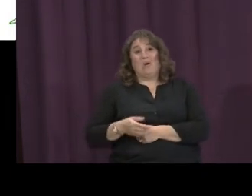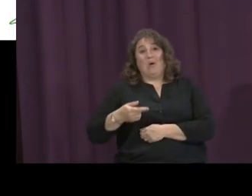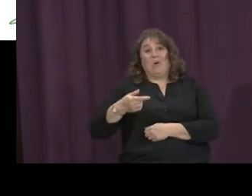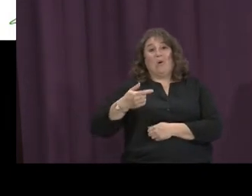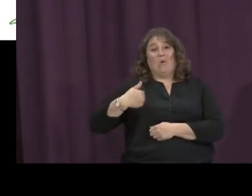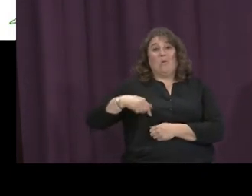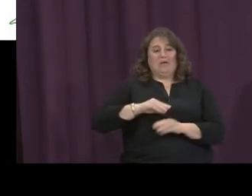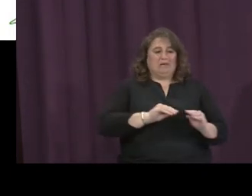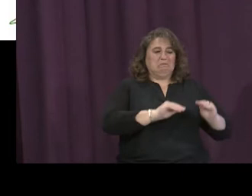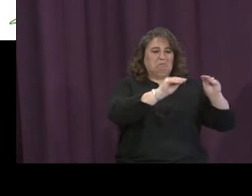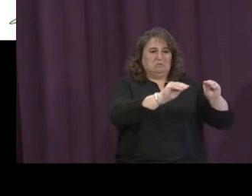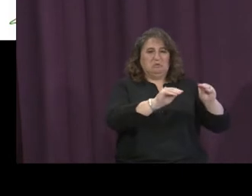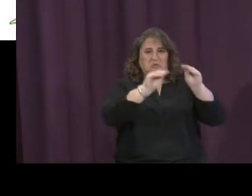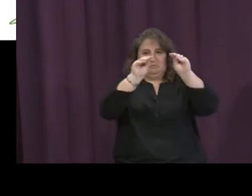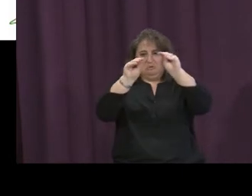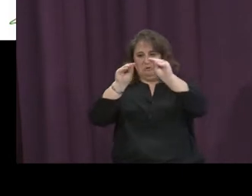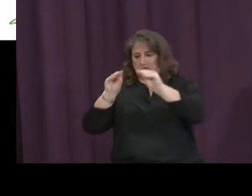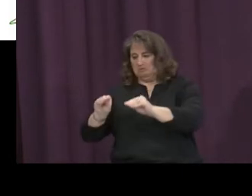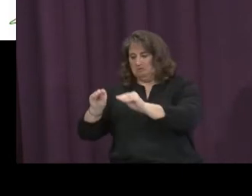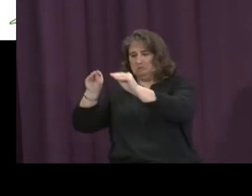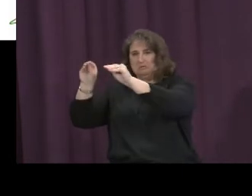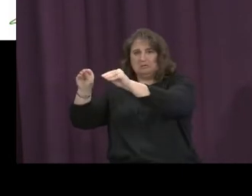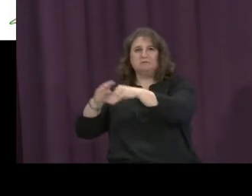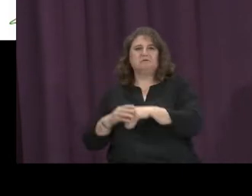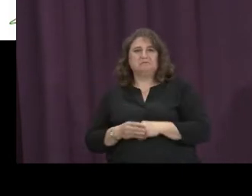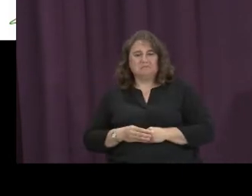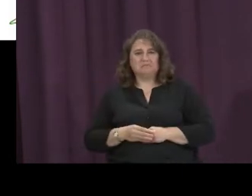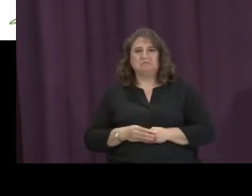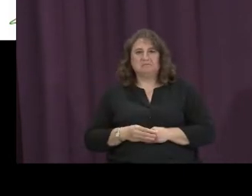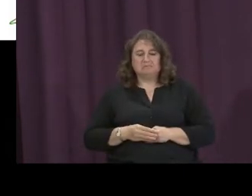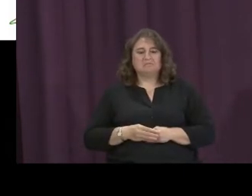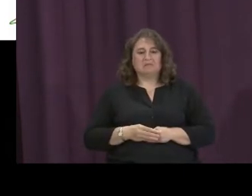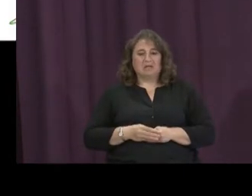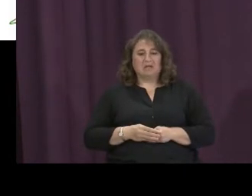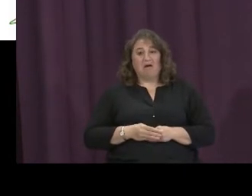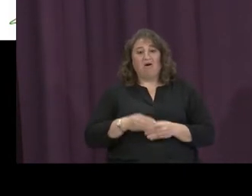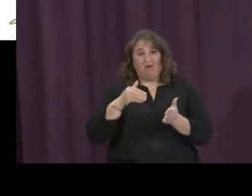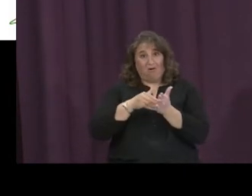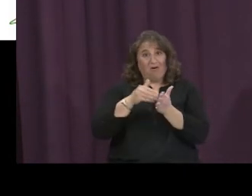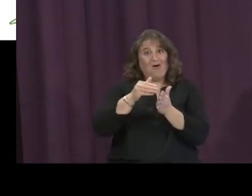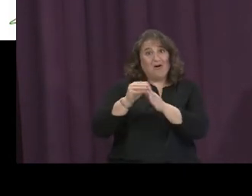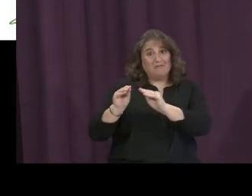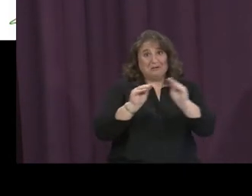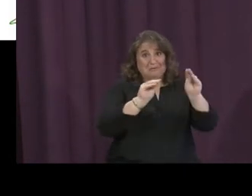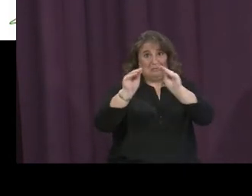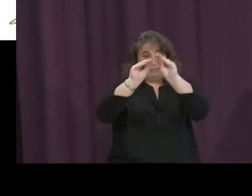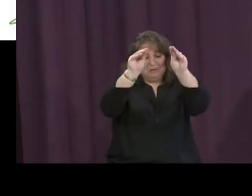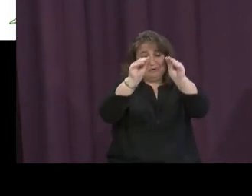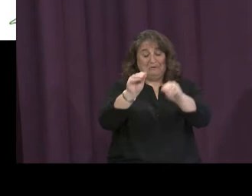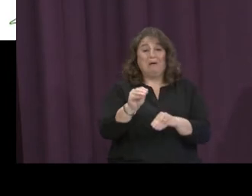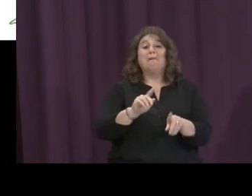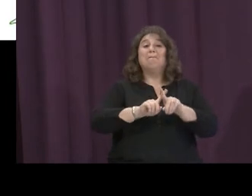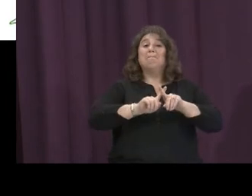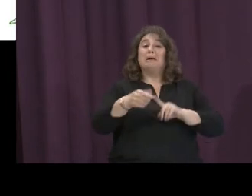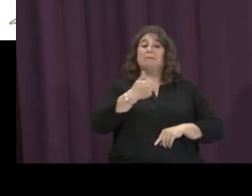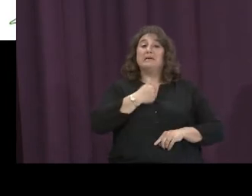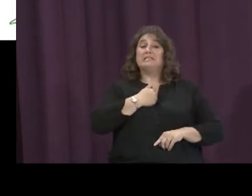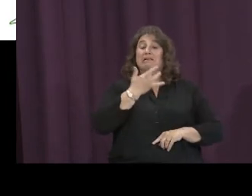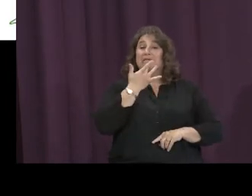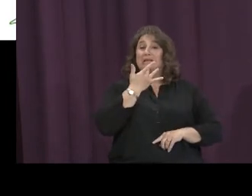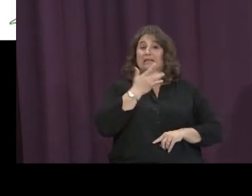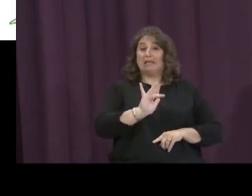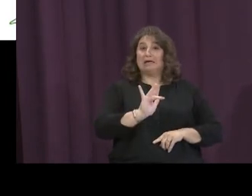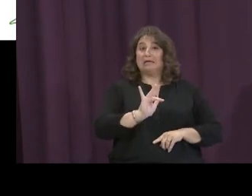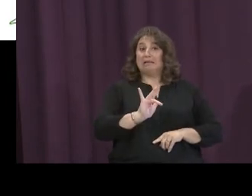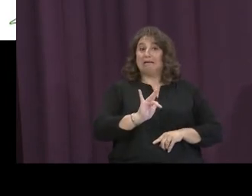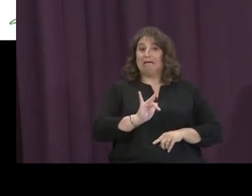we got stationed a lot of places. And we got moved around quite a bit. I was lucky enough that at one